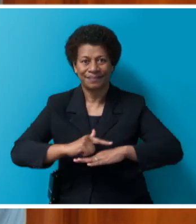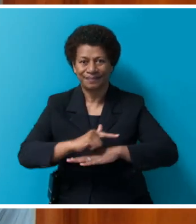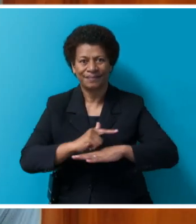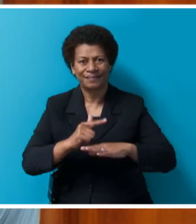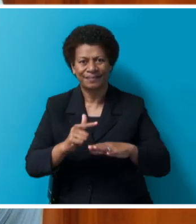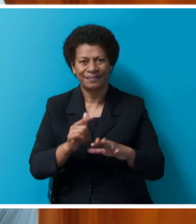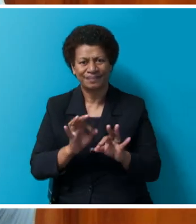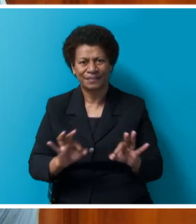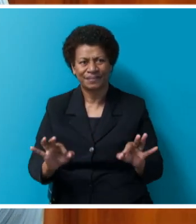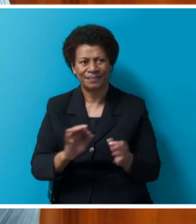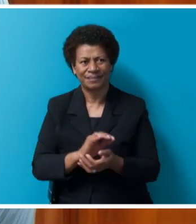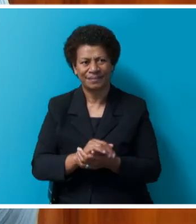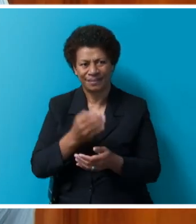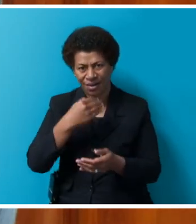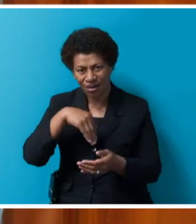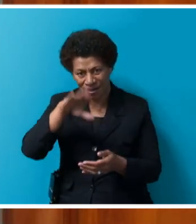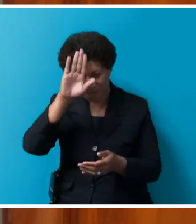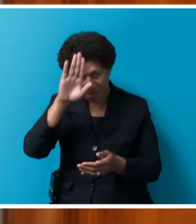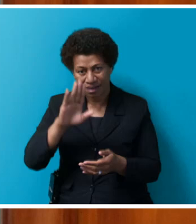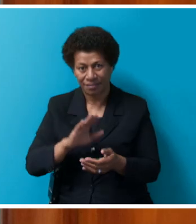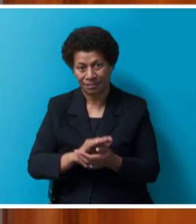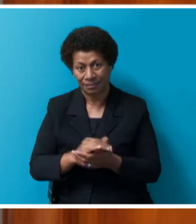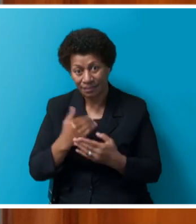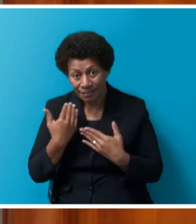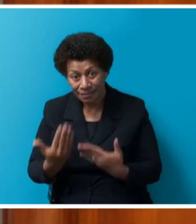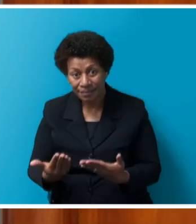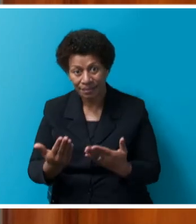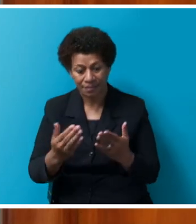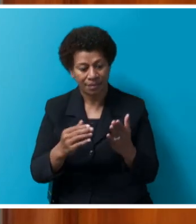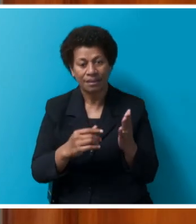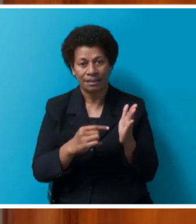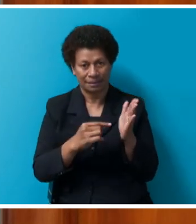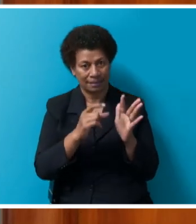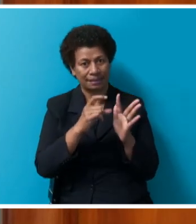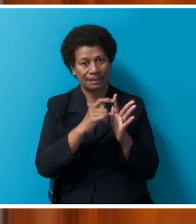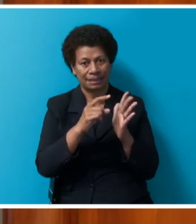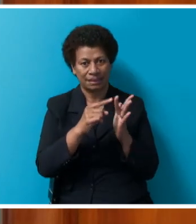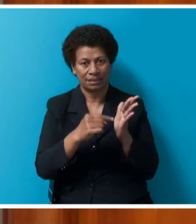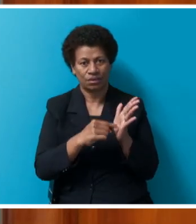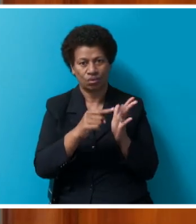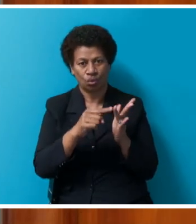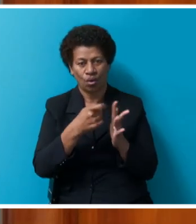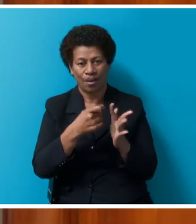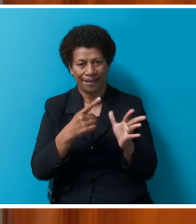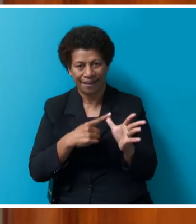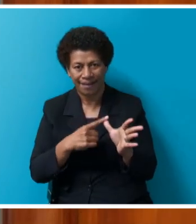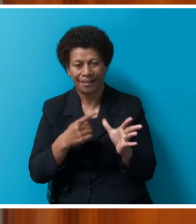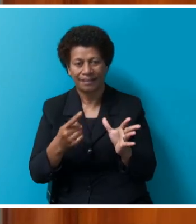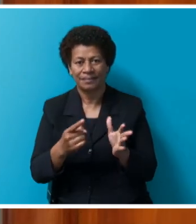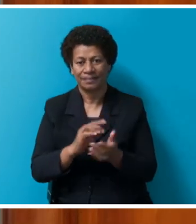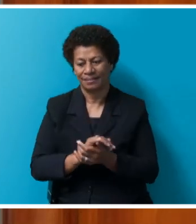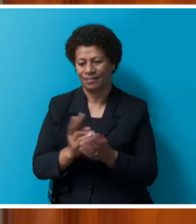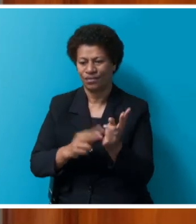teen daughters of Honourable Nditoka and Honourable Wasarongo, found such connection and happiness mingling safely with villagers